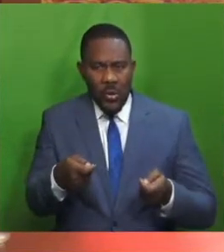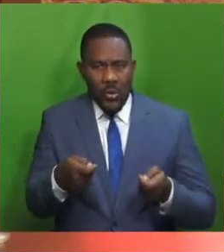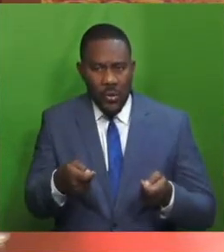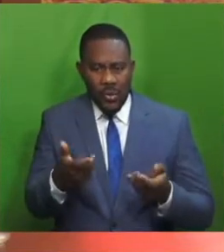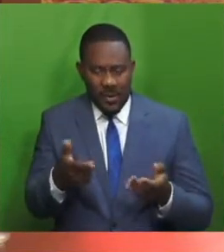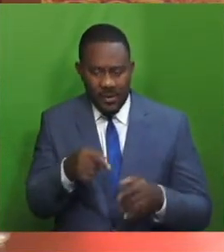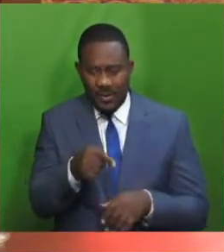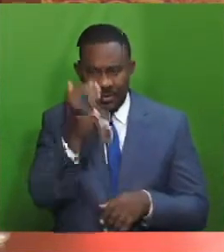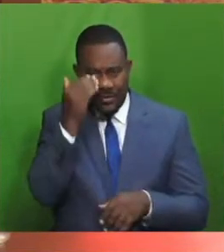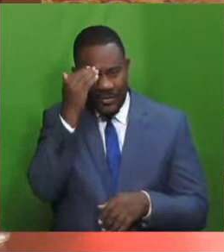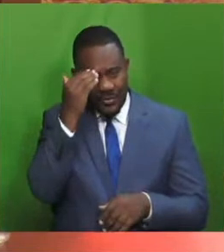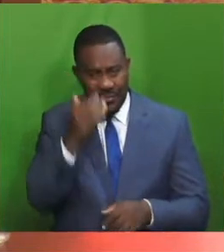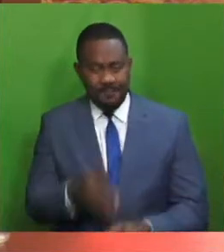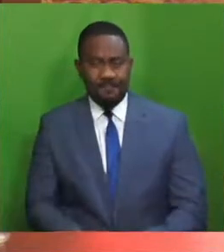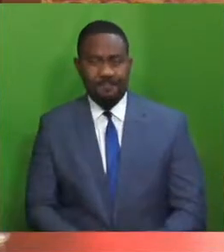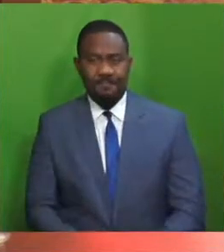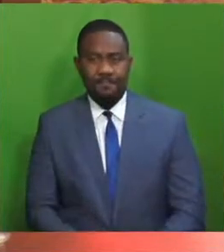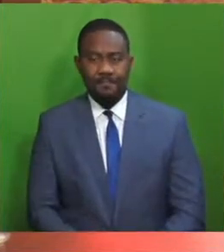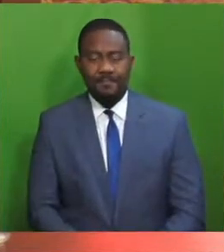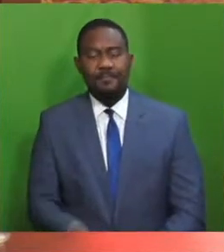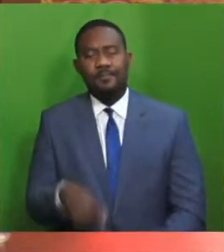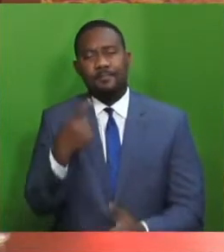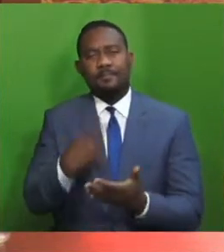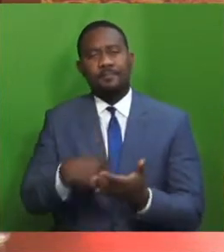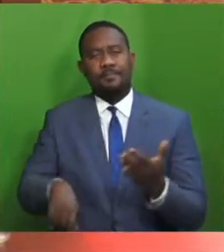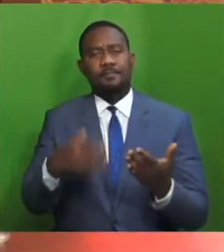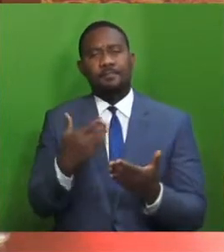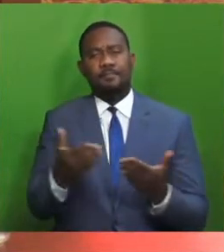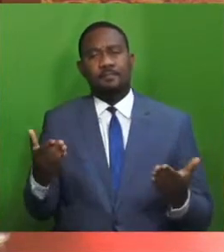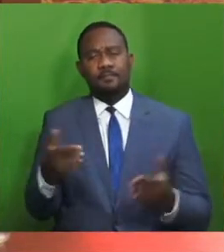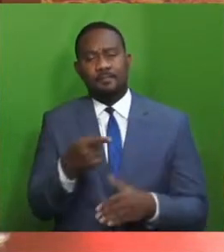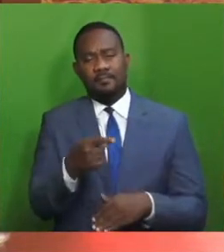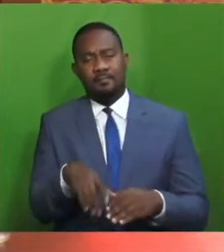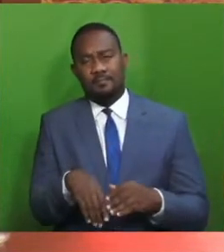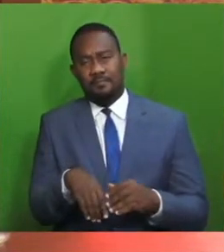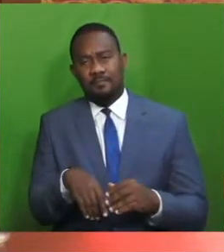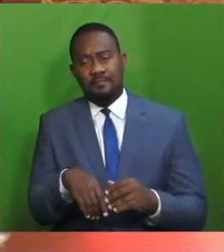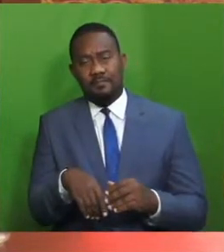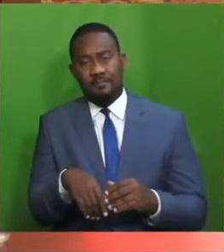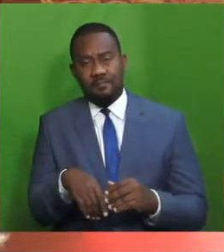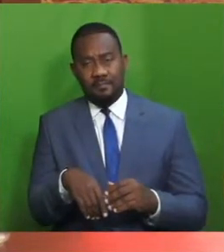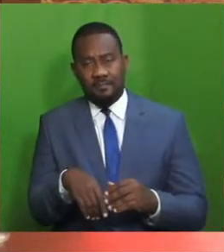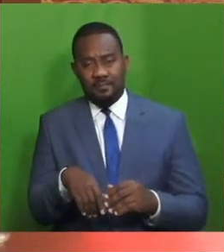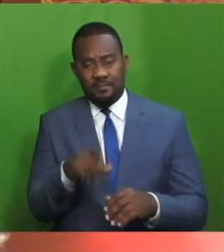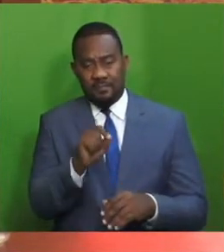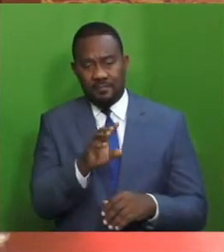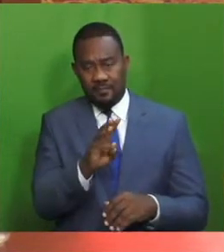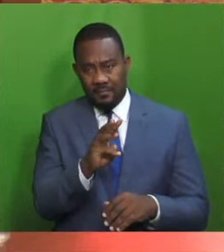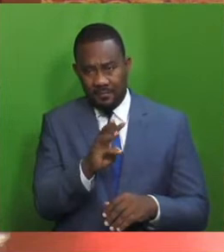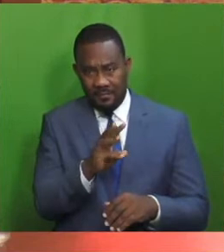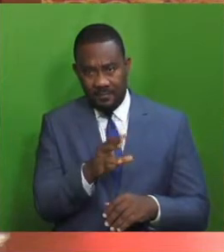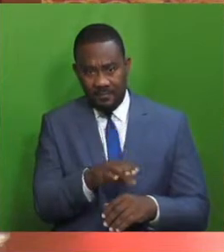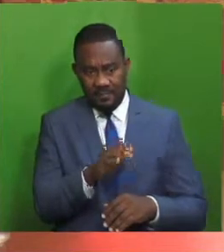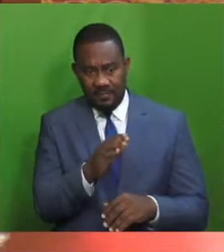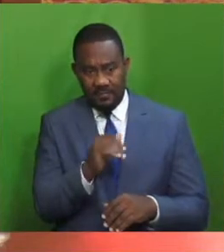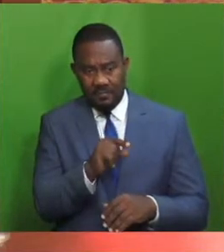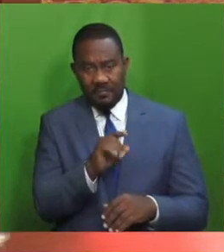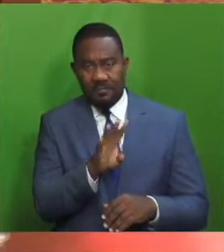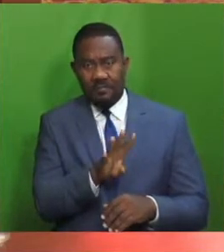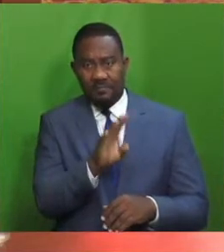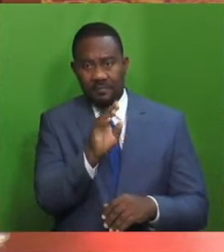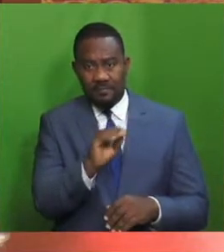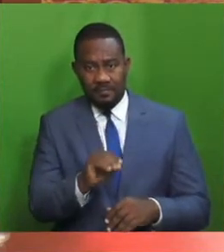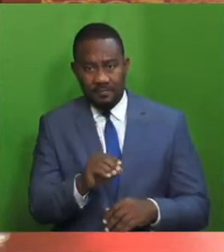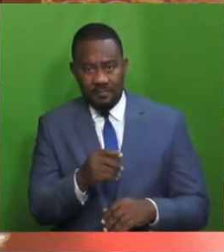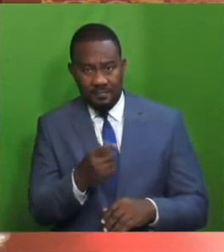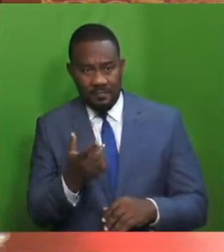Mr. Speaker, inflation. You manage inflation. 2016, it was 15.4%. And the minority leader was saying